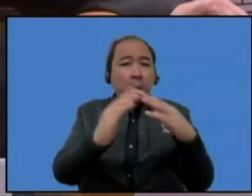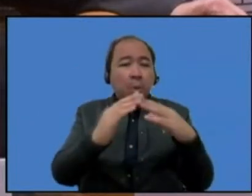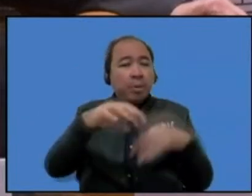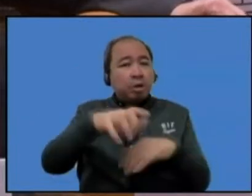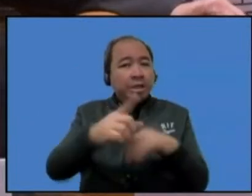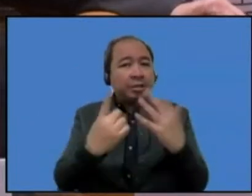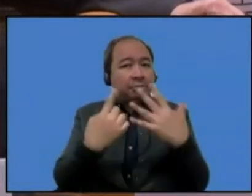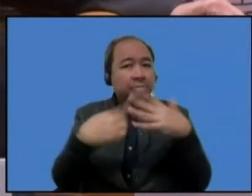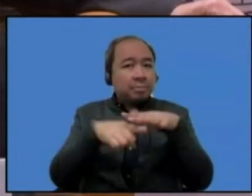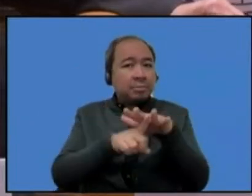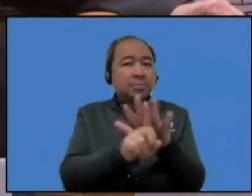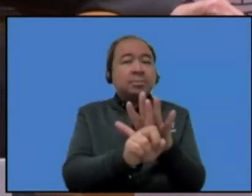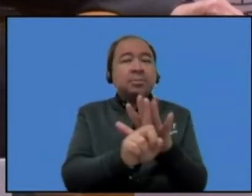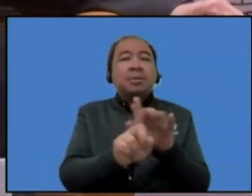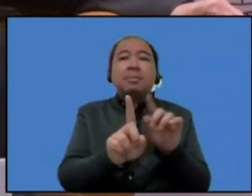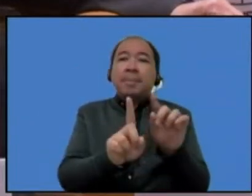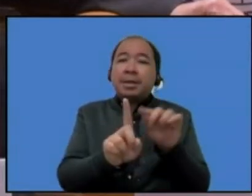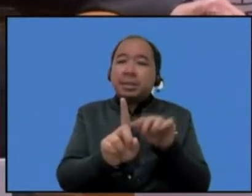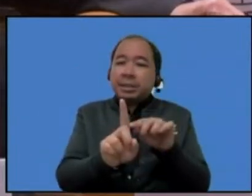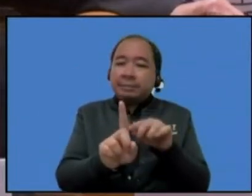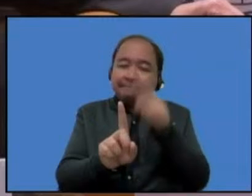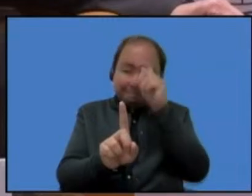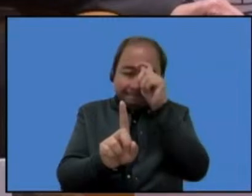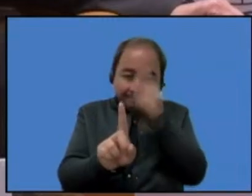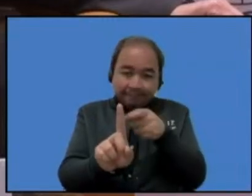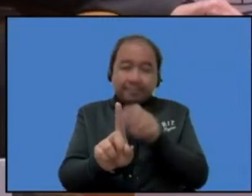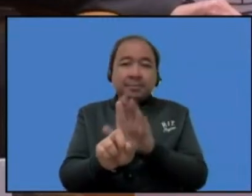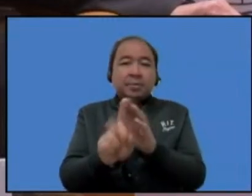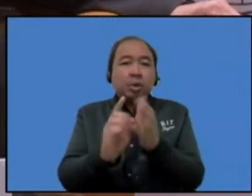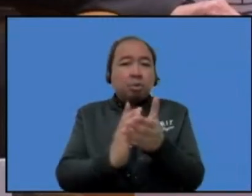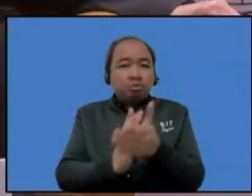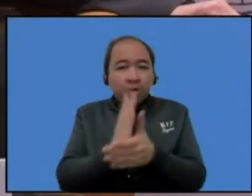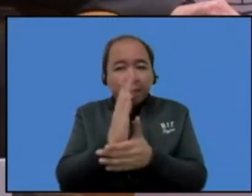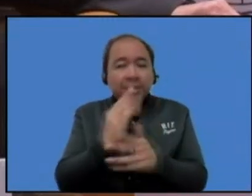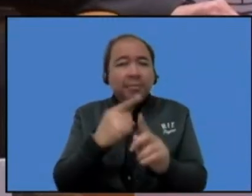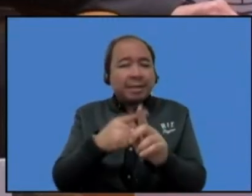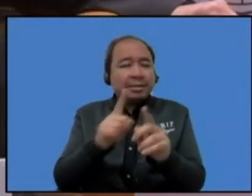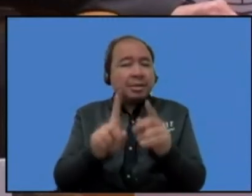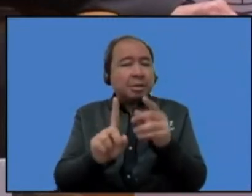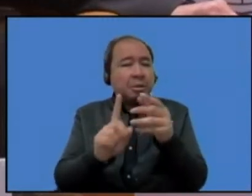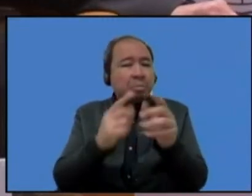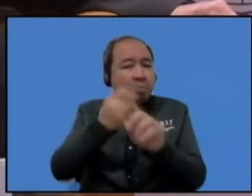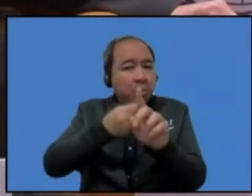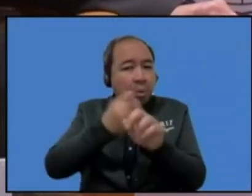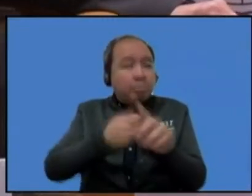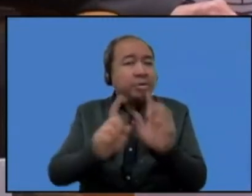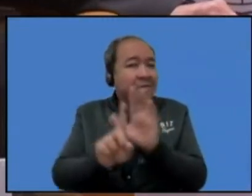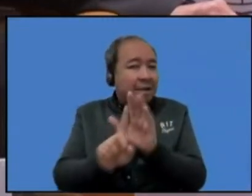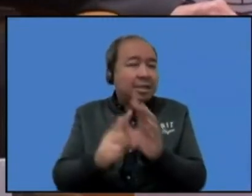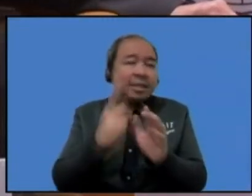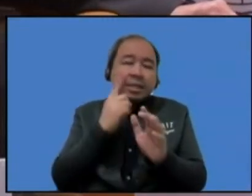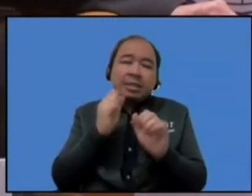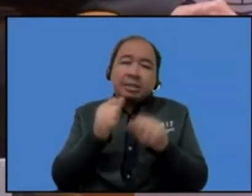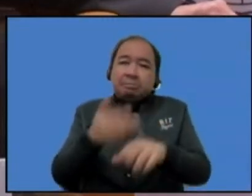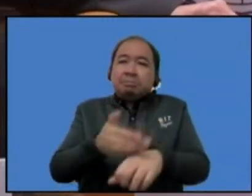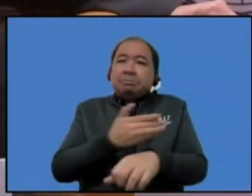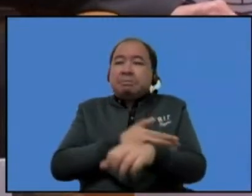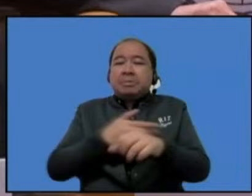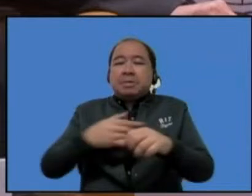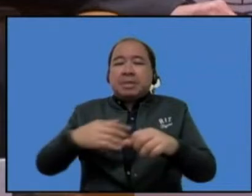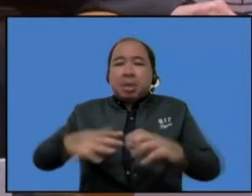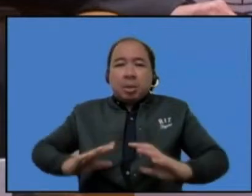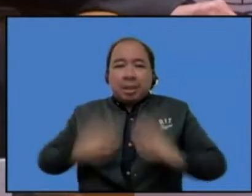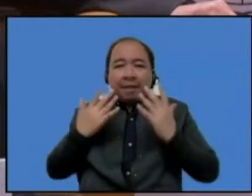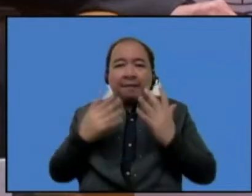fully protected and promoted, but for sure it's for the better life of everyone. They're members of the families.